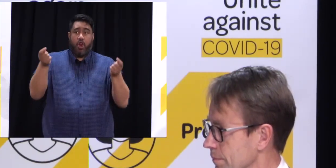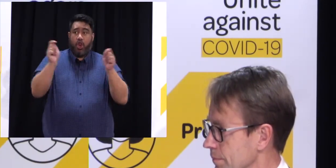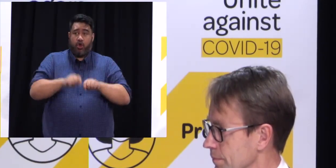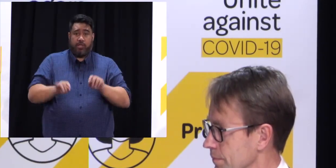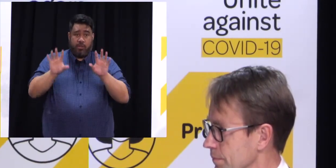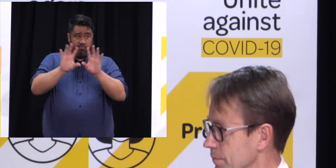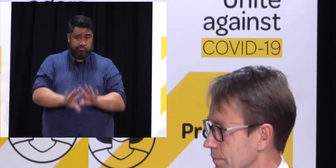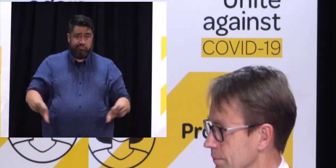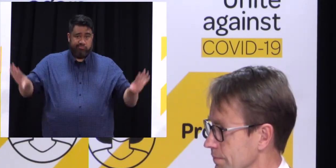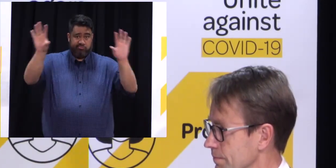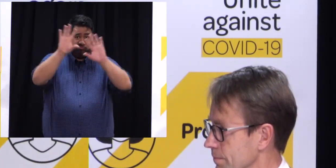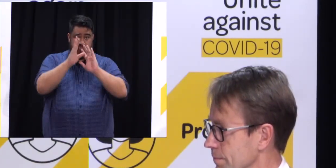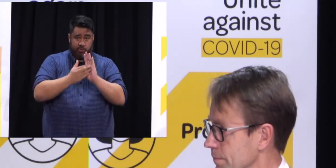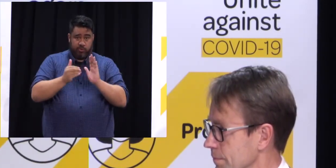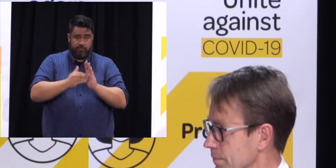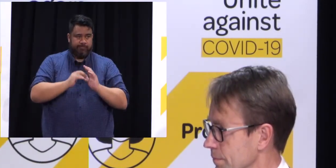got